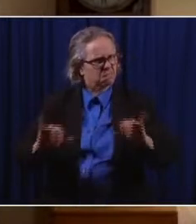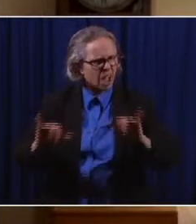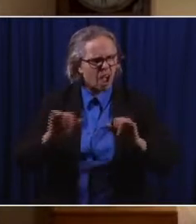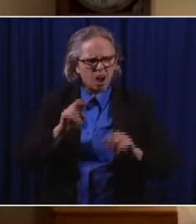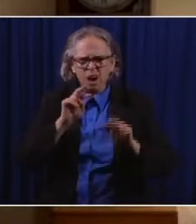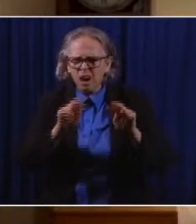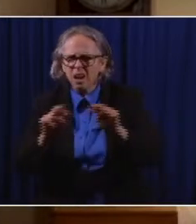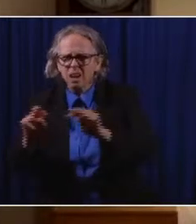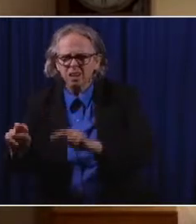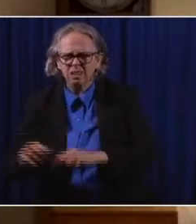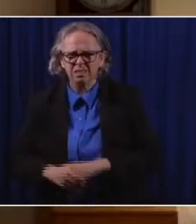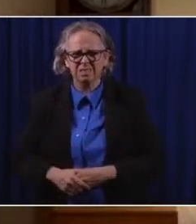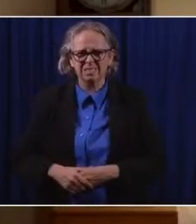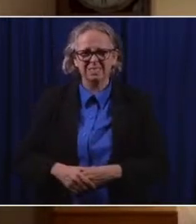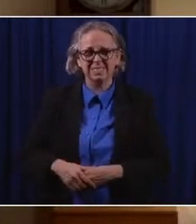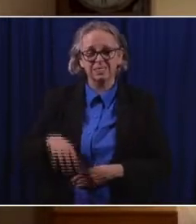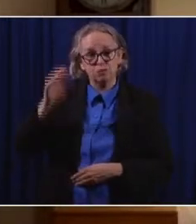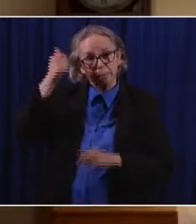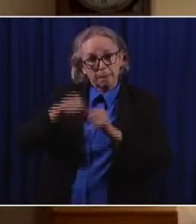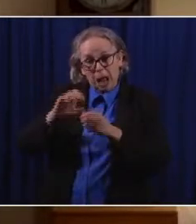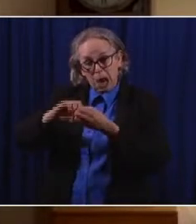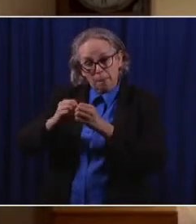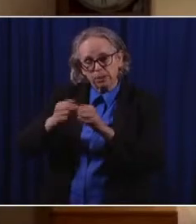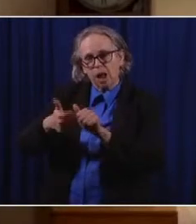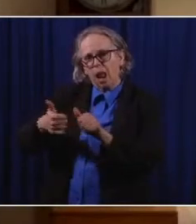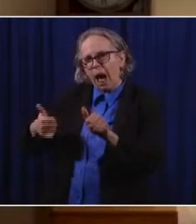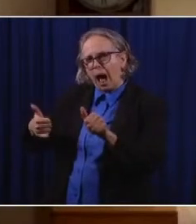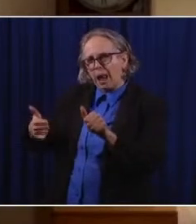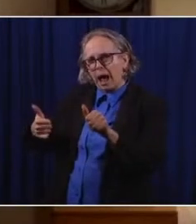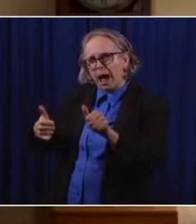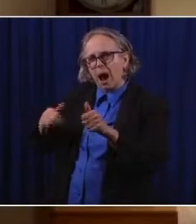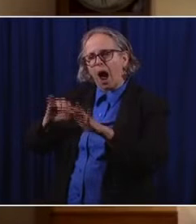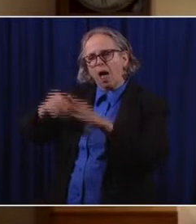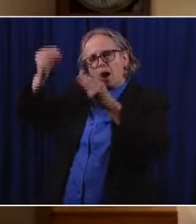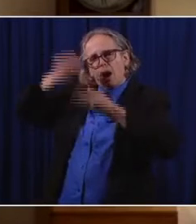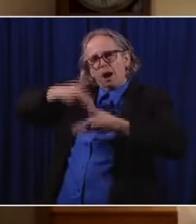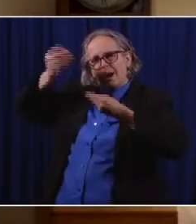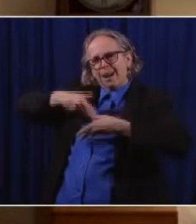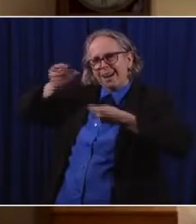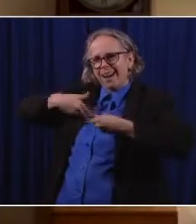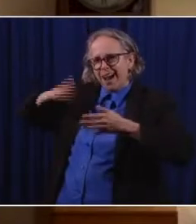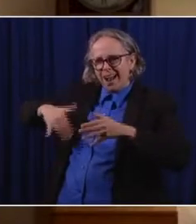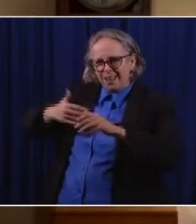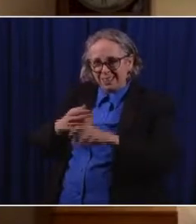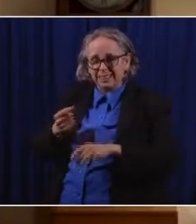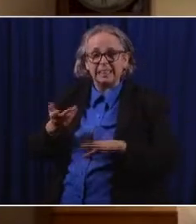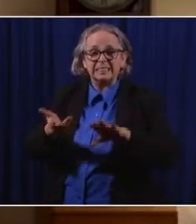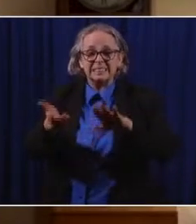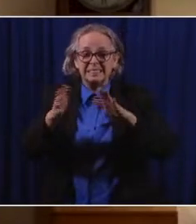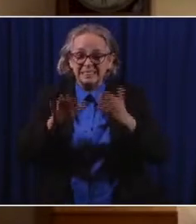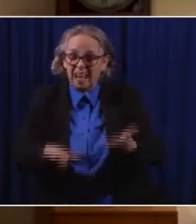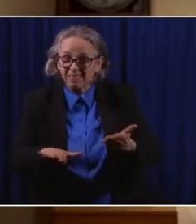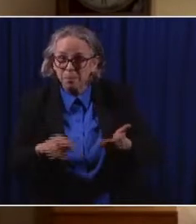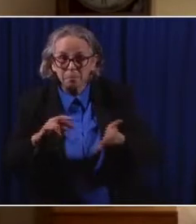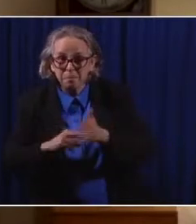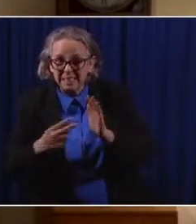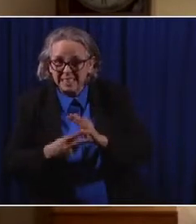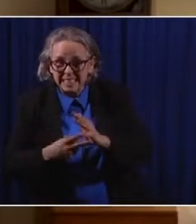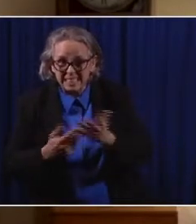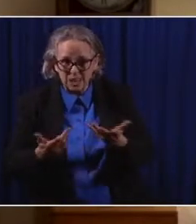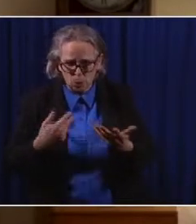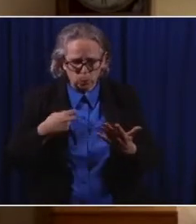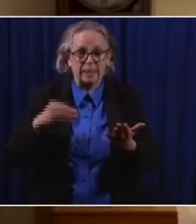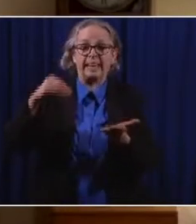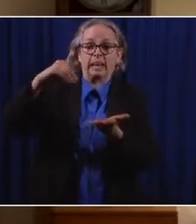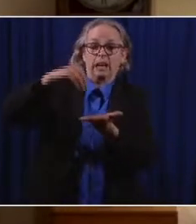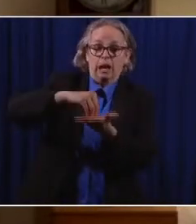indicators, and they lag behind. And as I've said before, the deaths are reported when we get them, not necessarily when